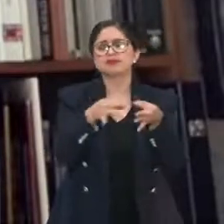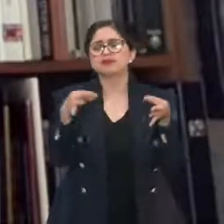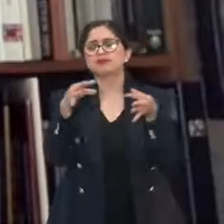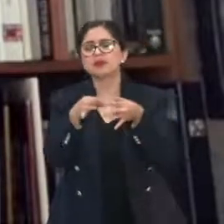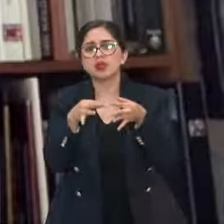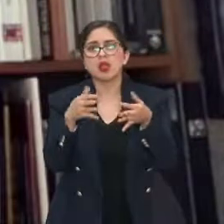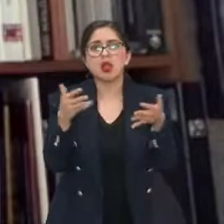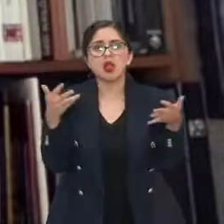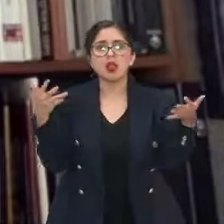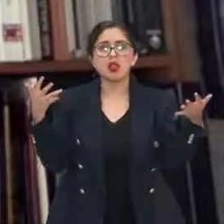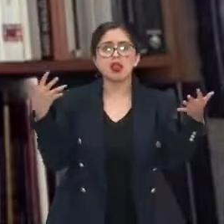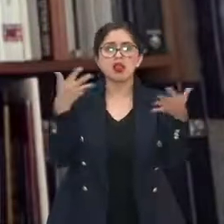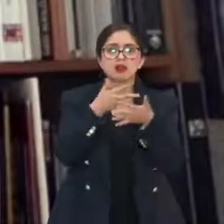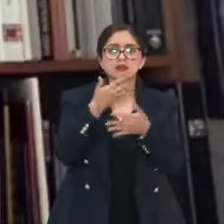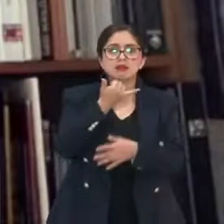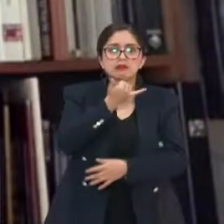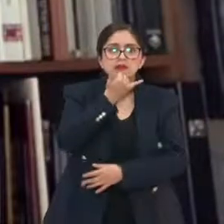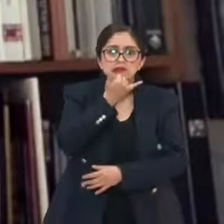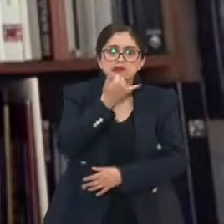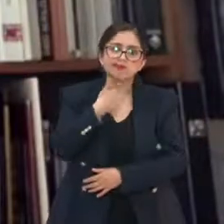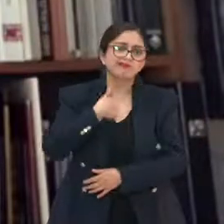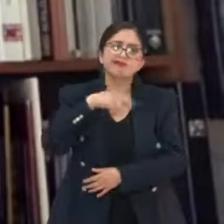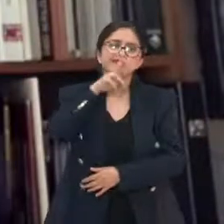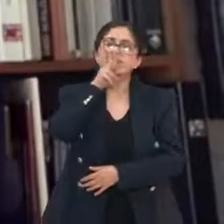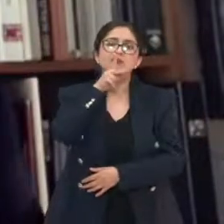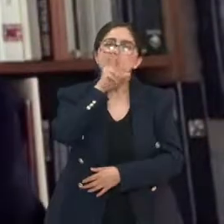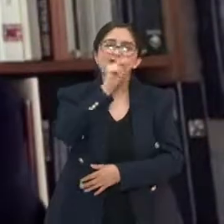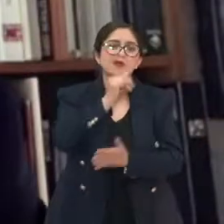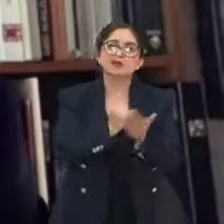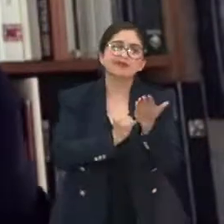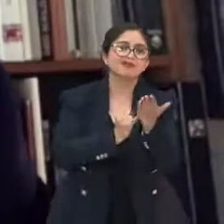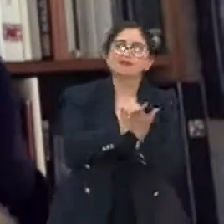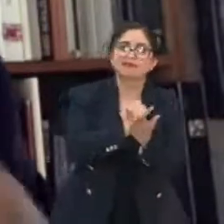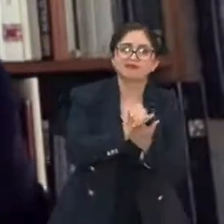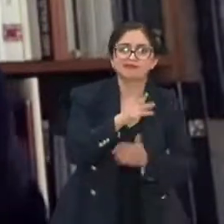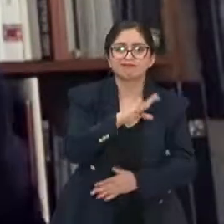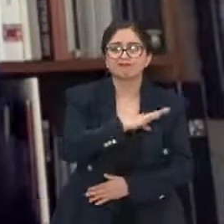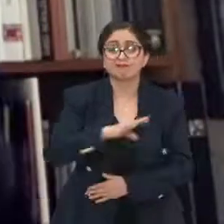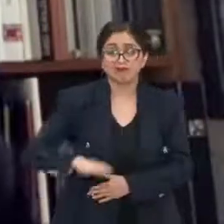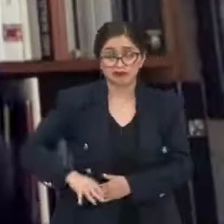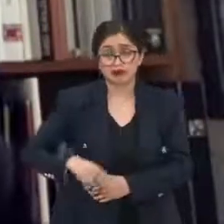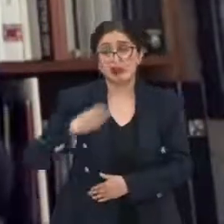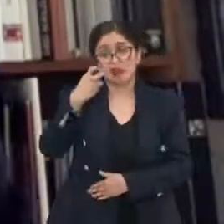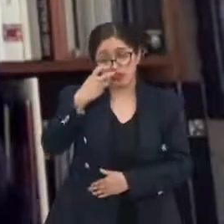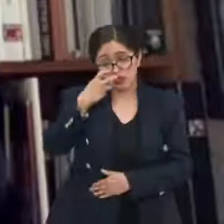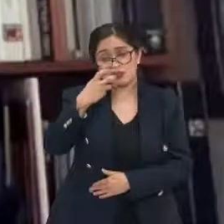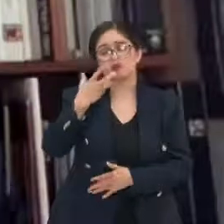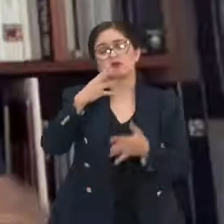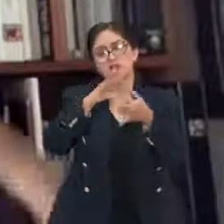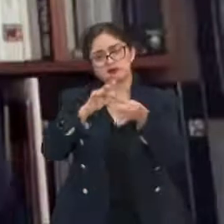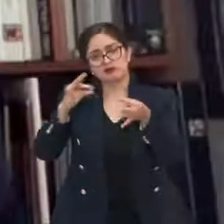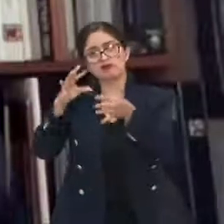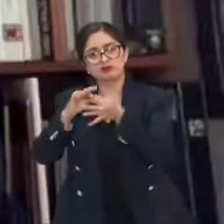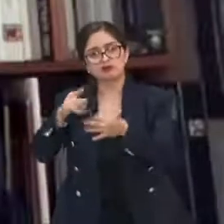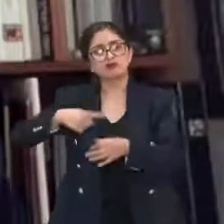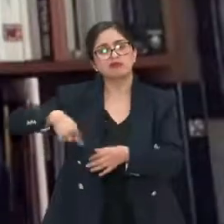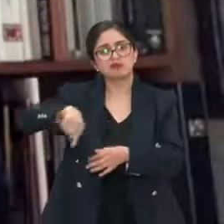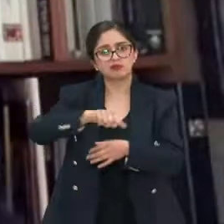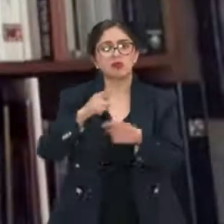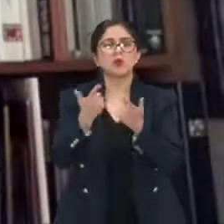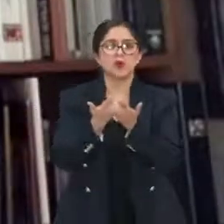to remain in office forever. And very late, she